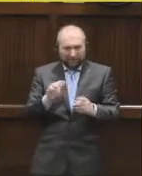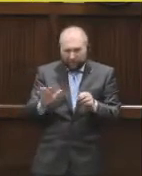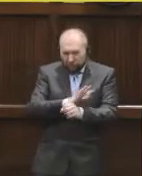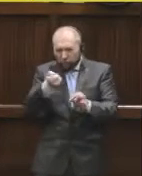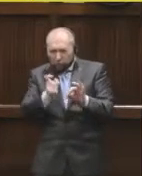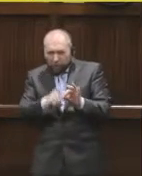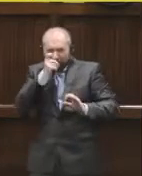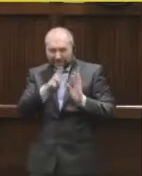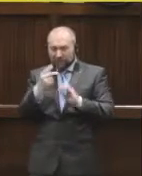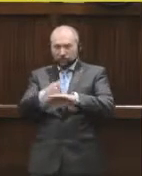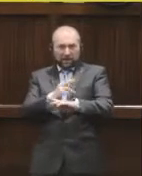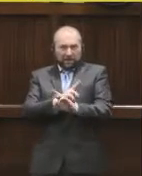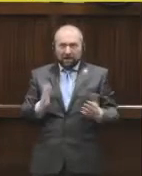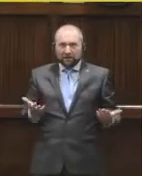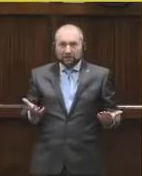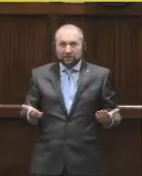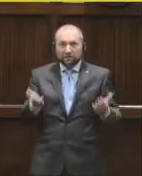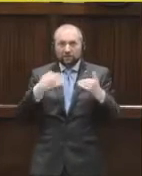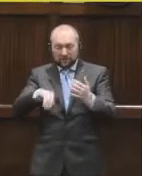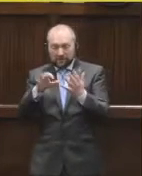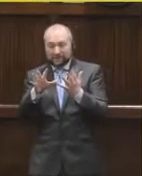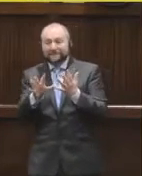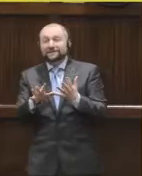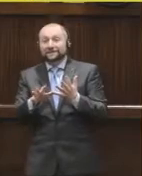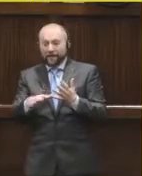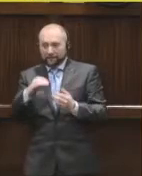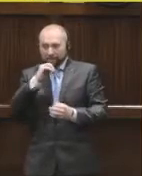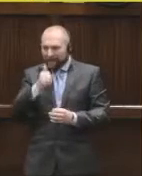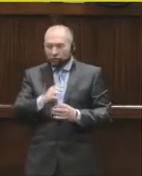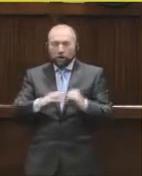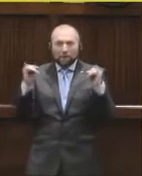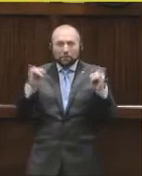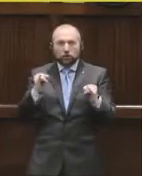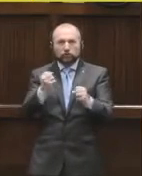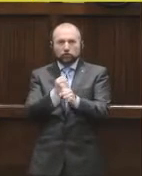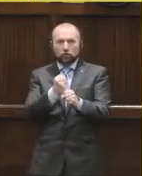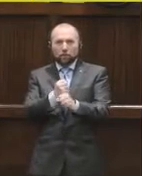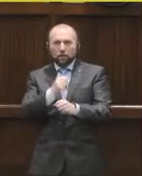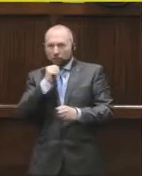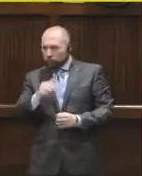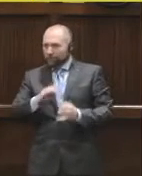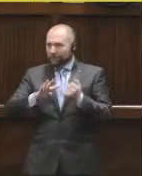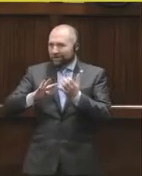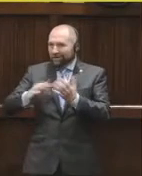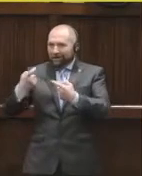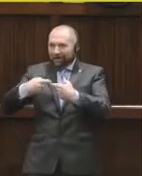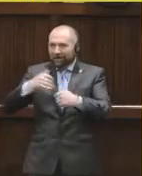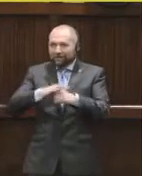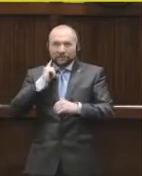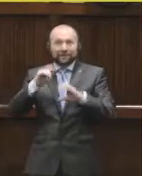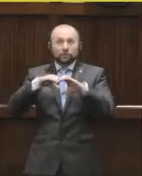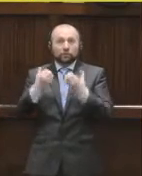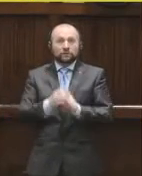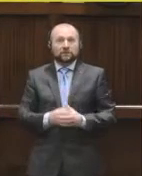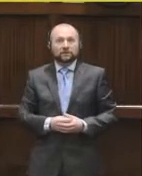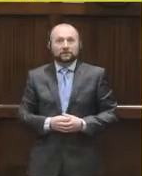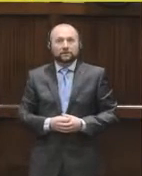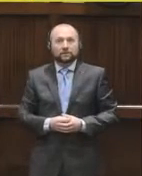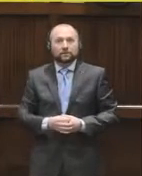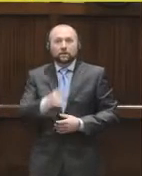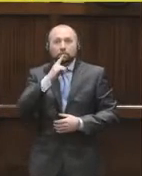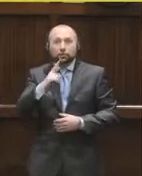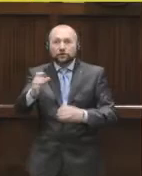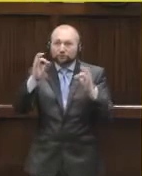people to emergency or helpline service in ISL. And I think tonight is a really brilliant night for the deaf community to see this actually